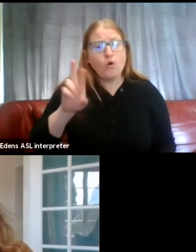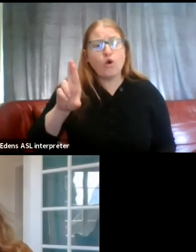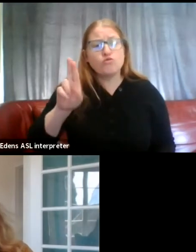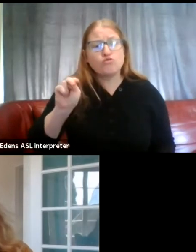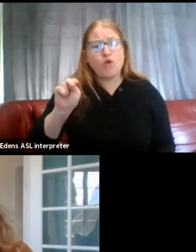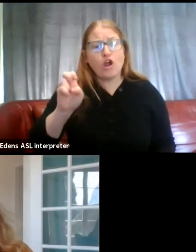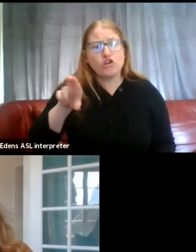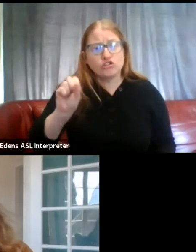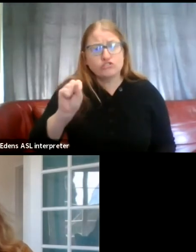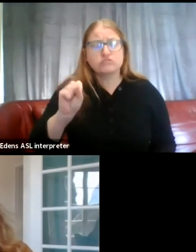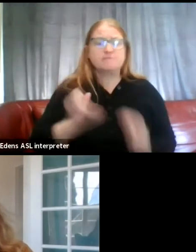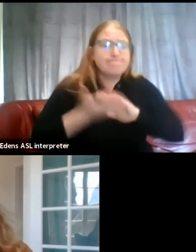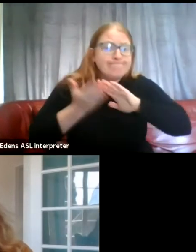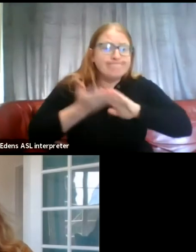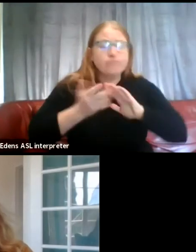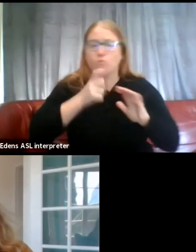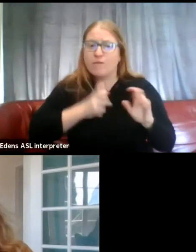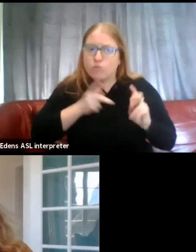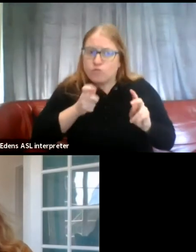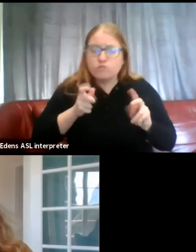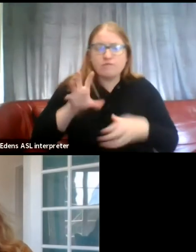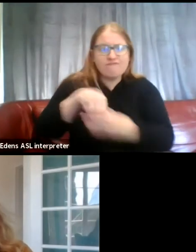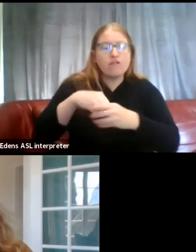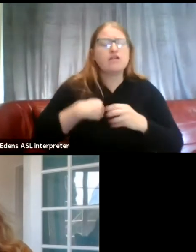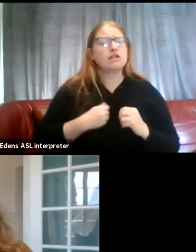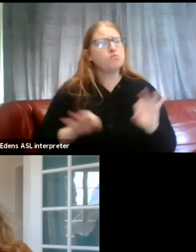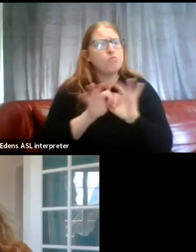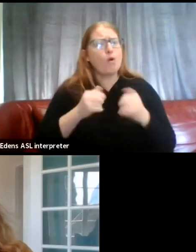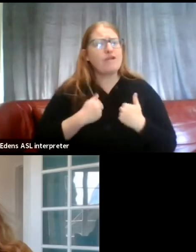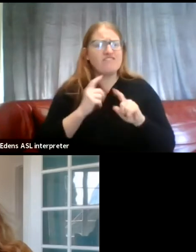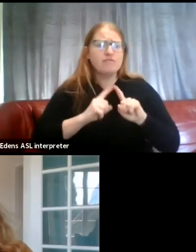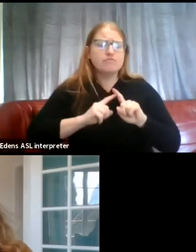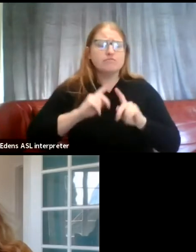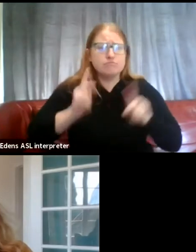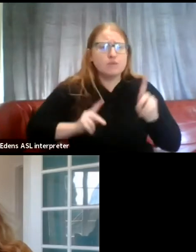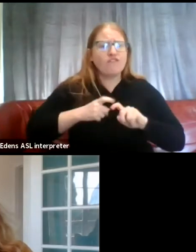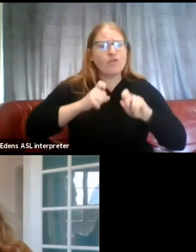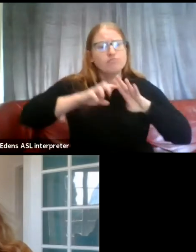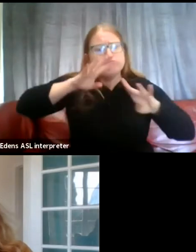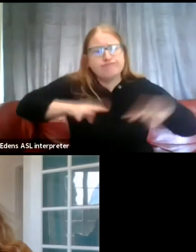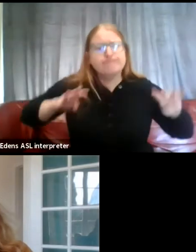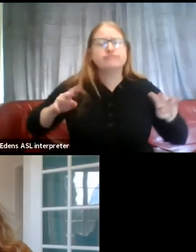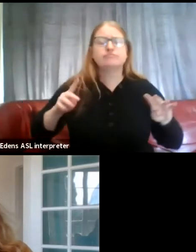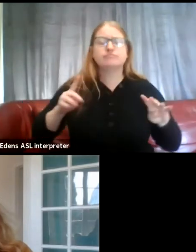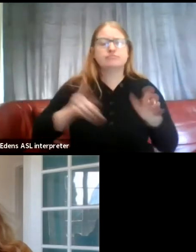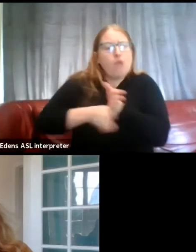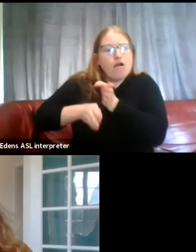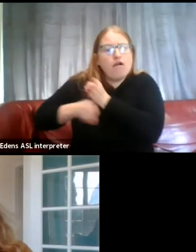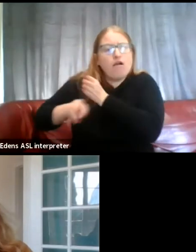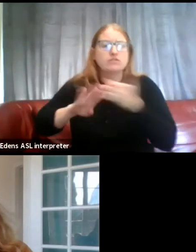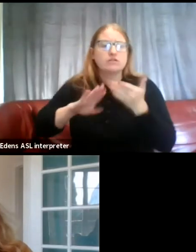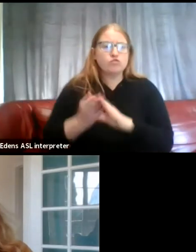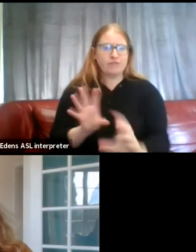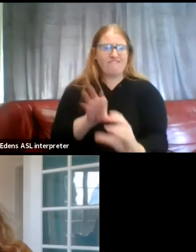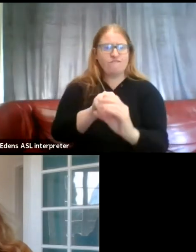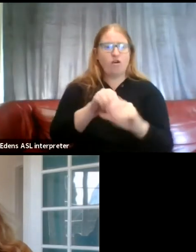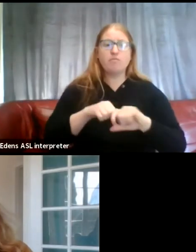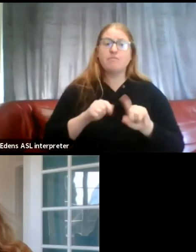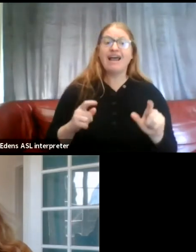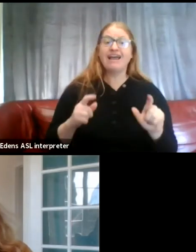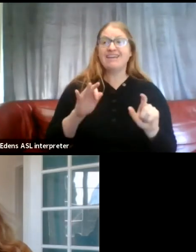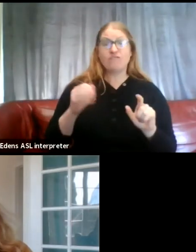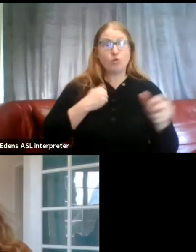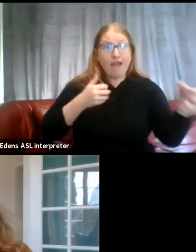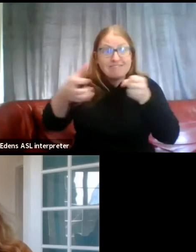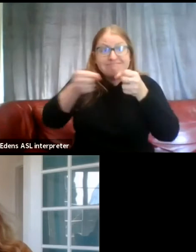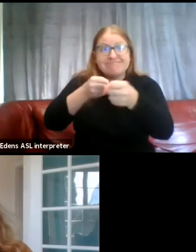And it's important that there be people from various marginalized communities creating stuff. But that having those people doesn't guarantee that